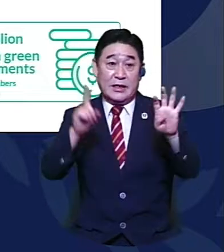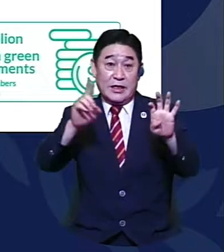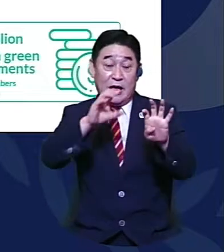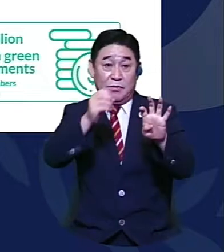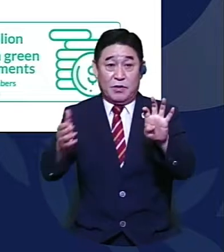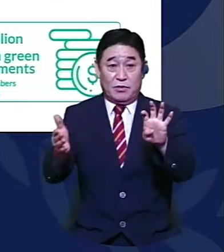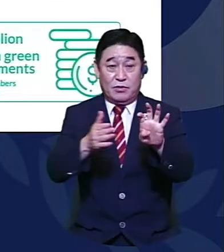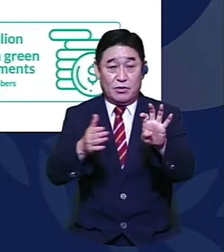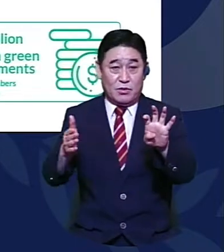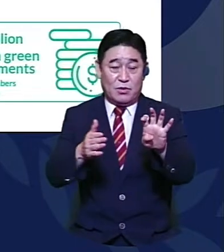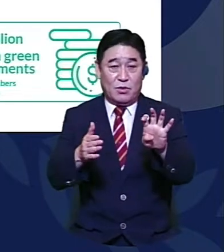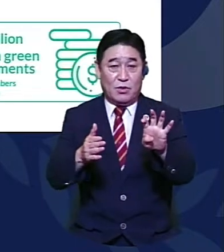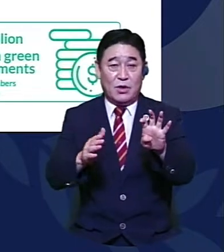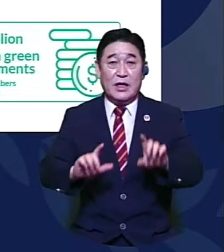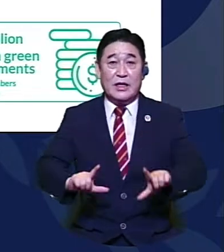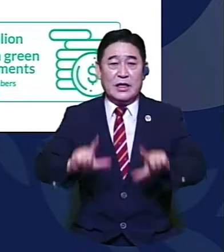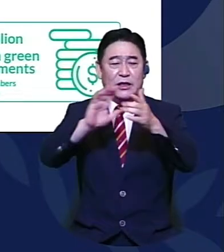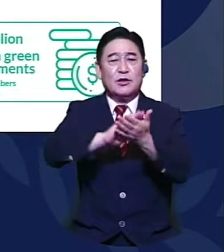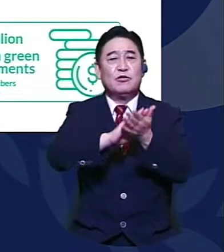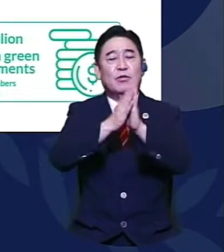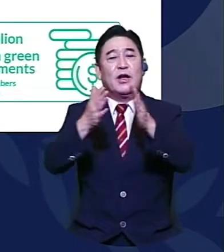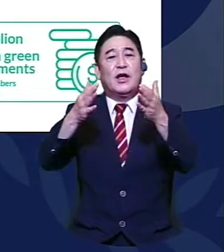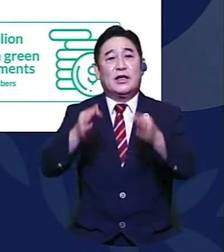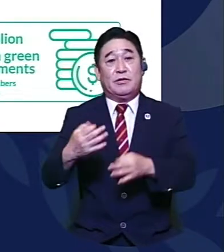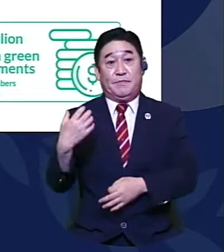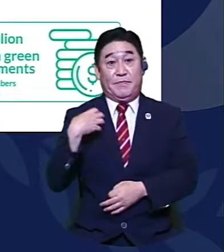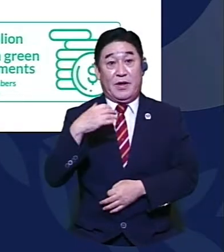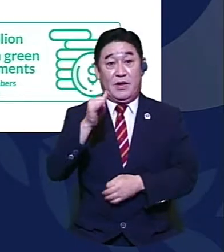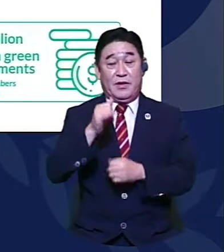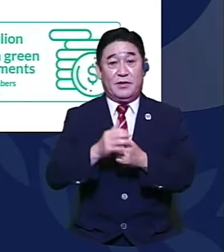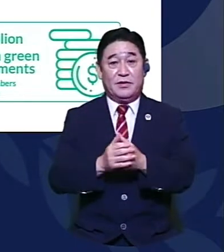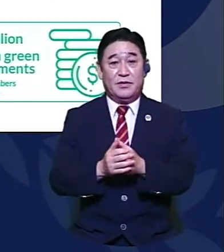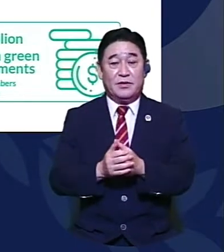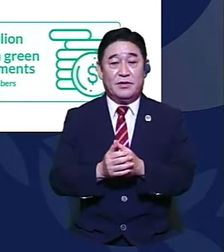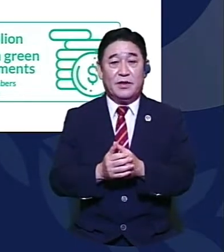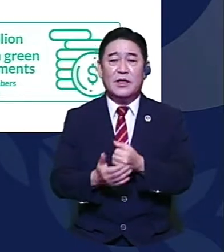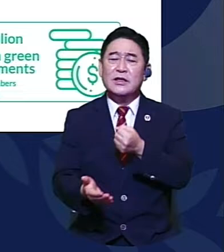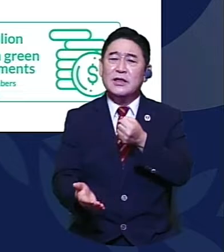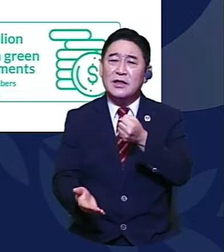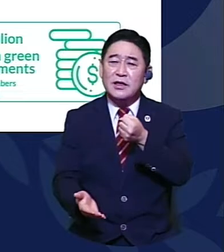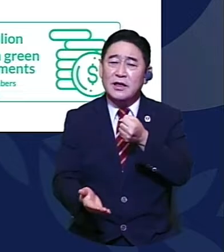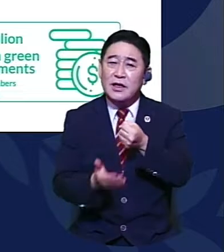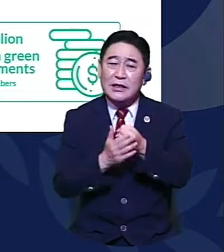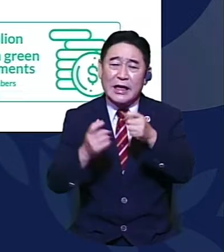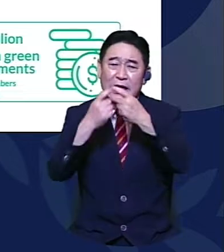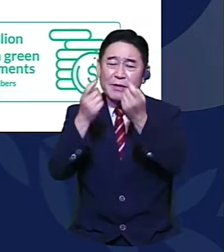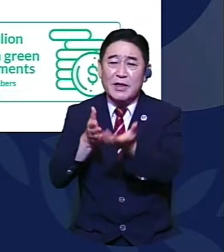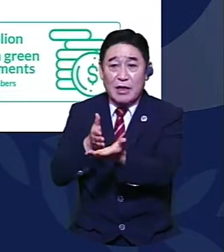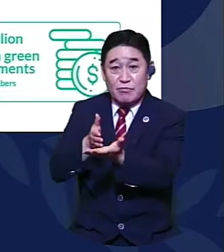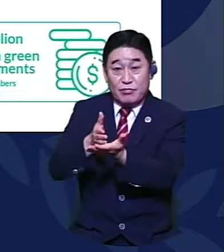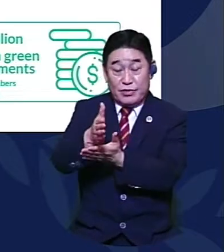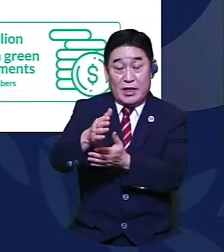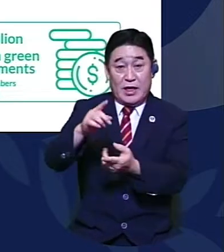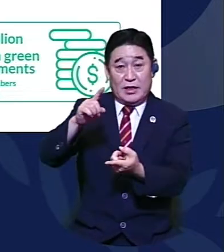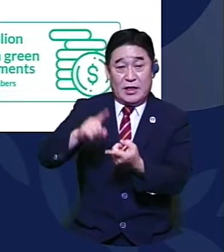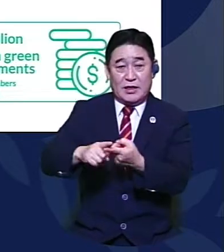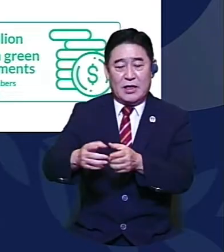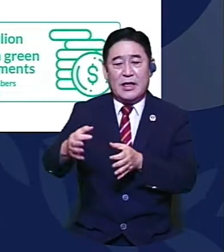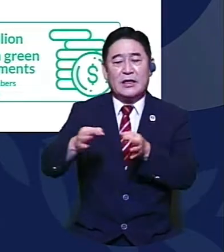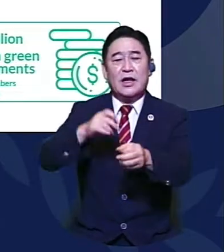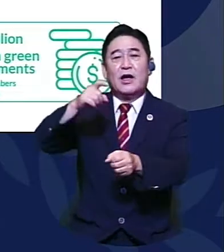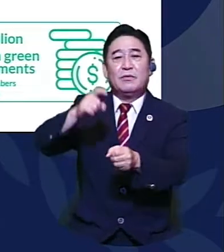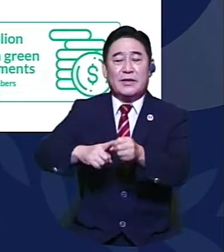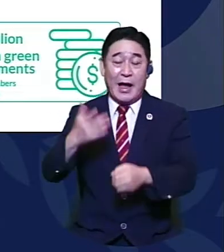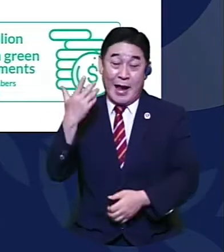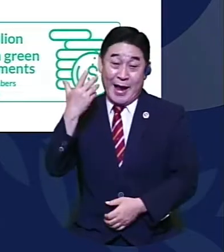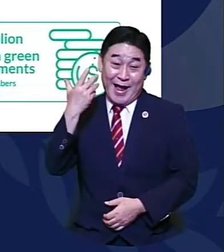countries does come from the private sector. It is possible to find green investment projects that are commercially attractive. And sometimes it's